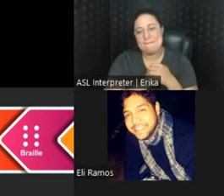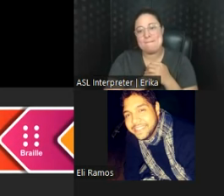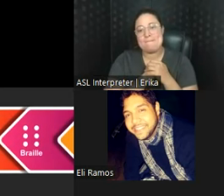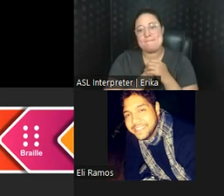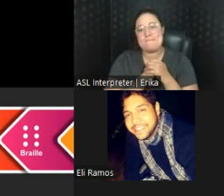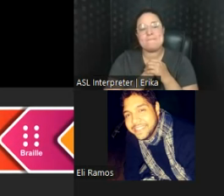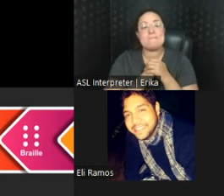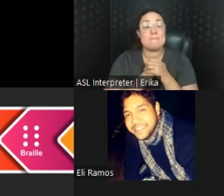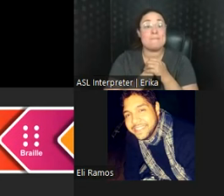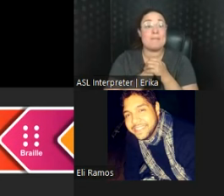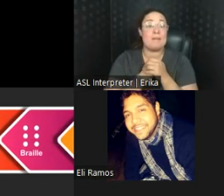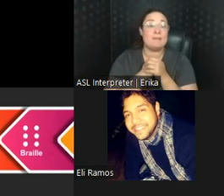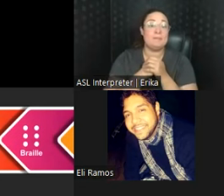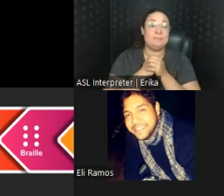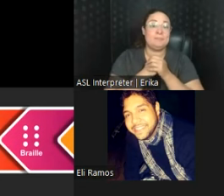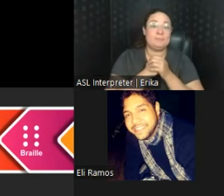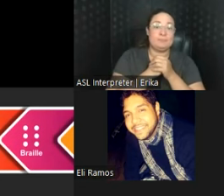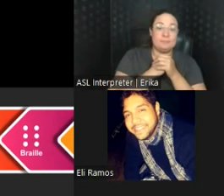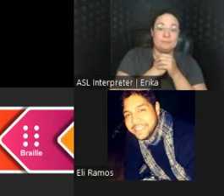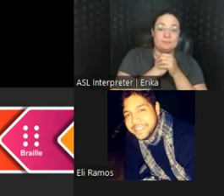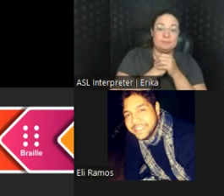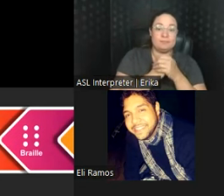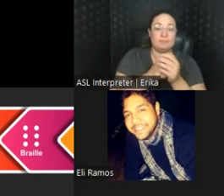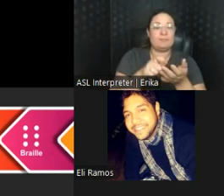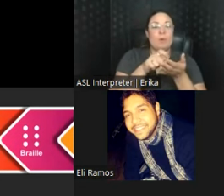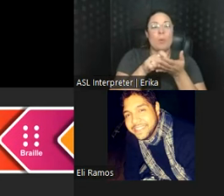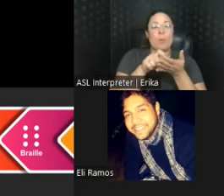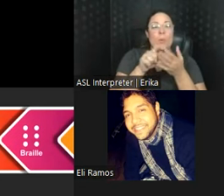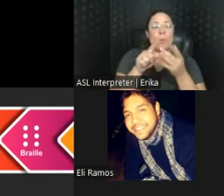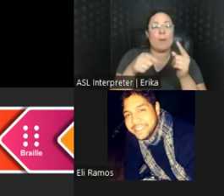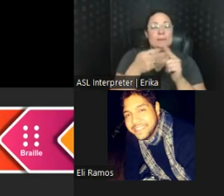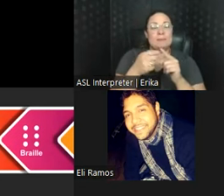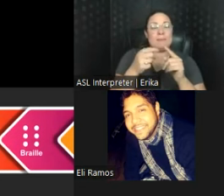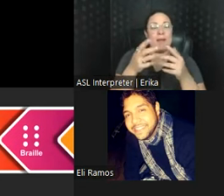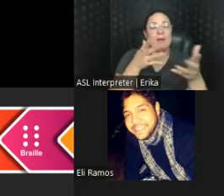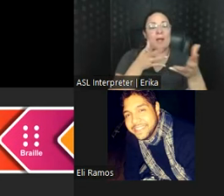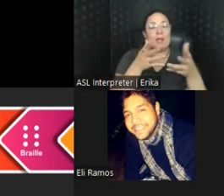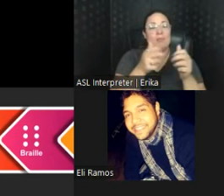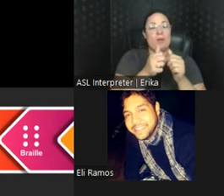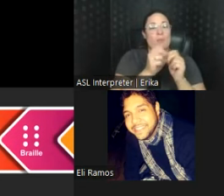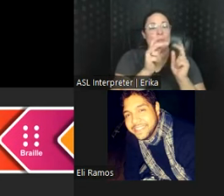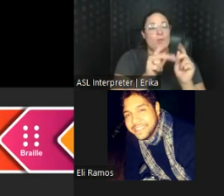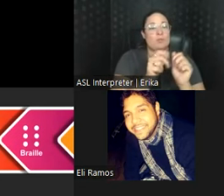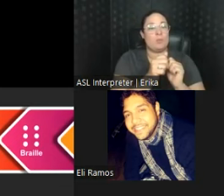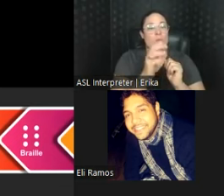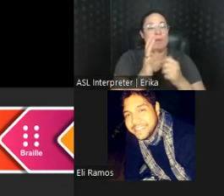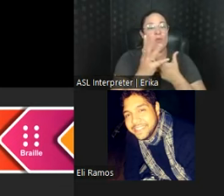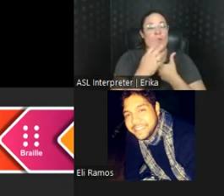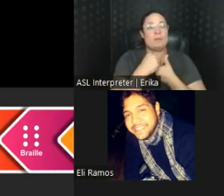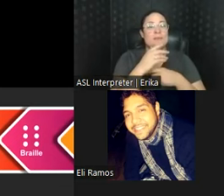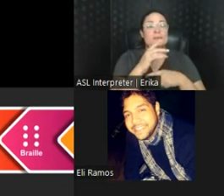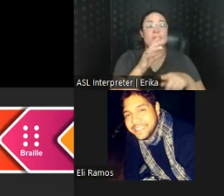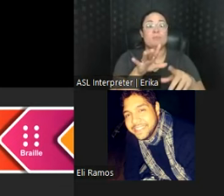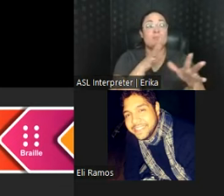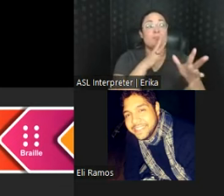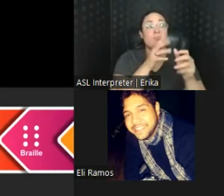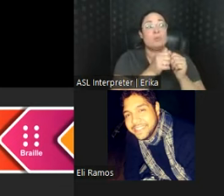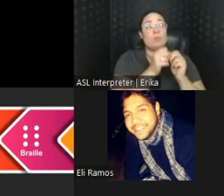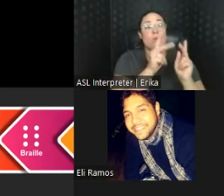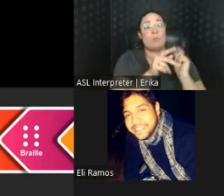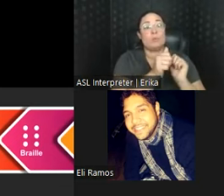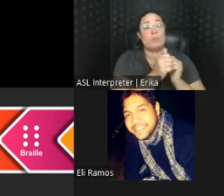All right, so some notes about interacting with a person with autism. You know, when you're speaking to a person with